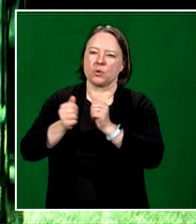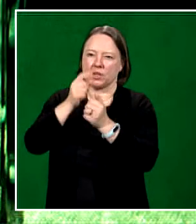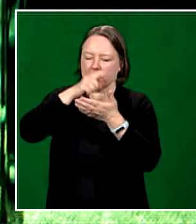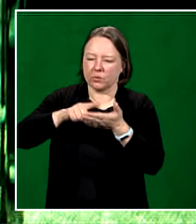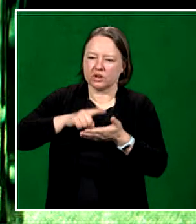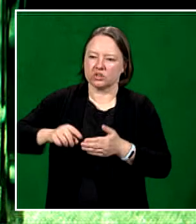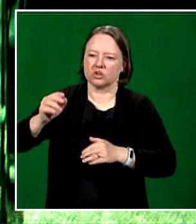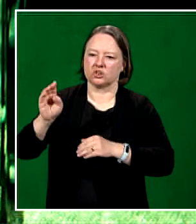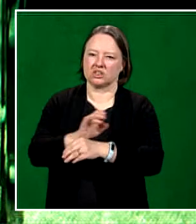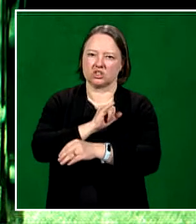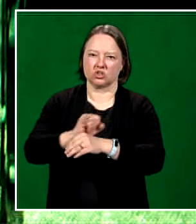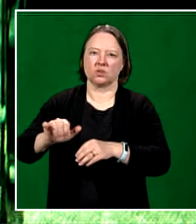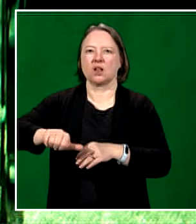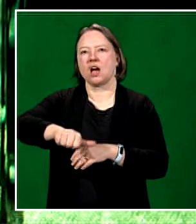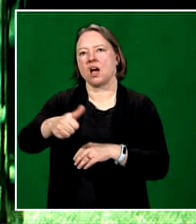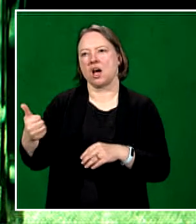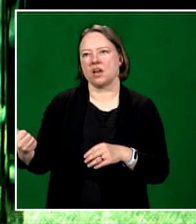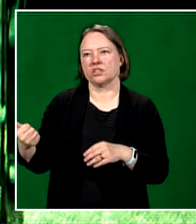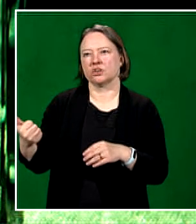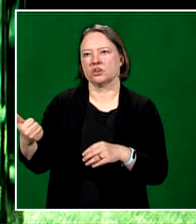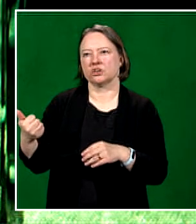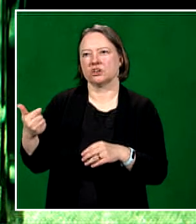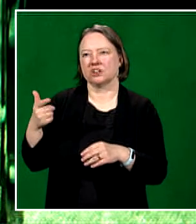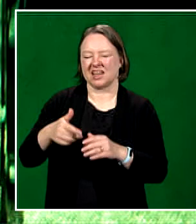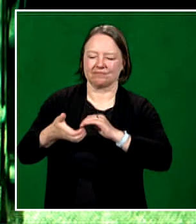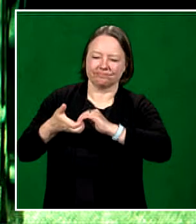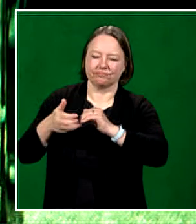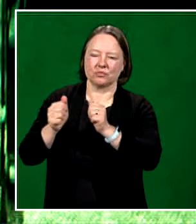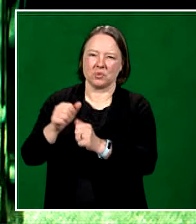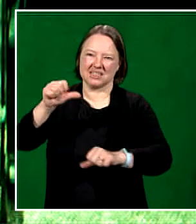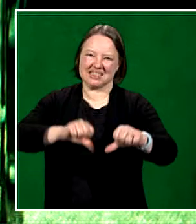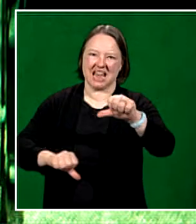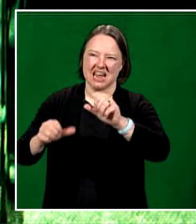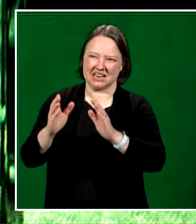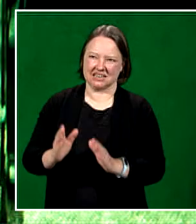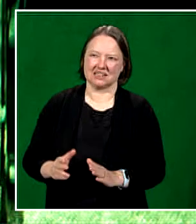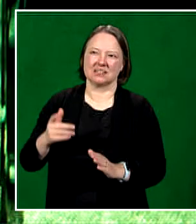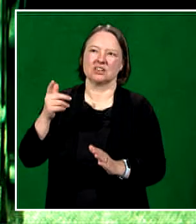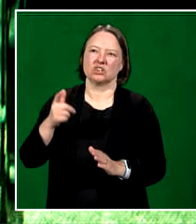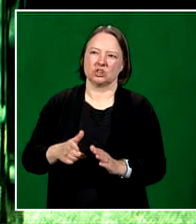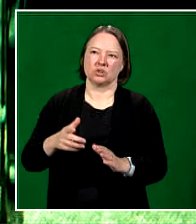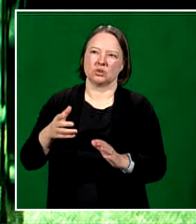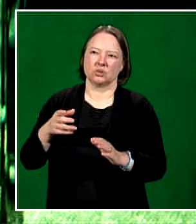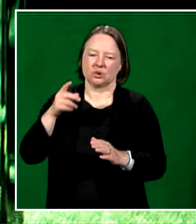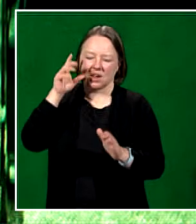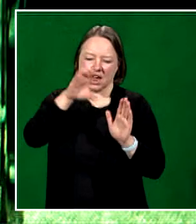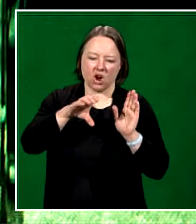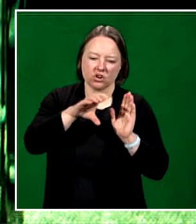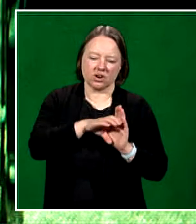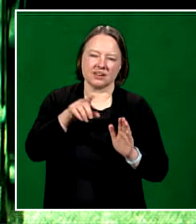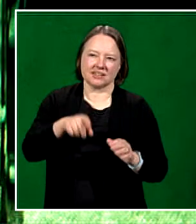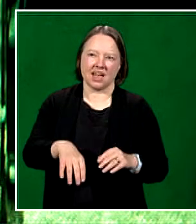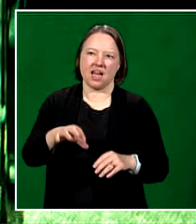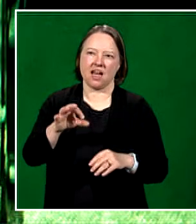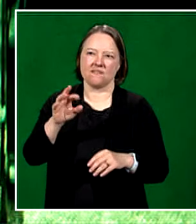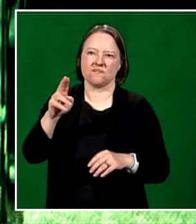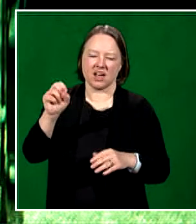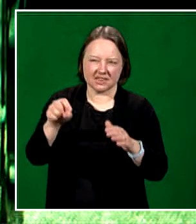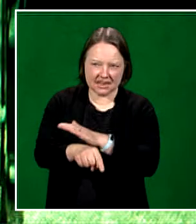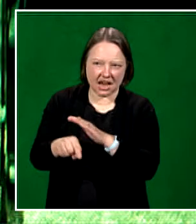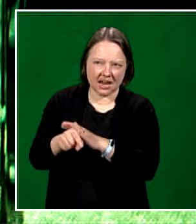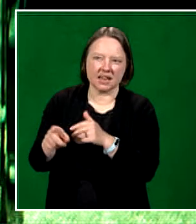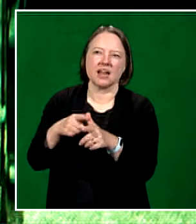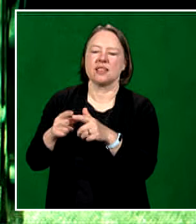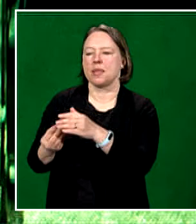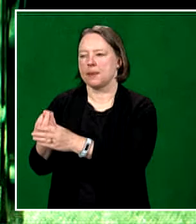and various other labs to kind of have a collaborative like science effort to characterize the fungicide, characterize its effects on the plant, as well as